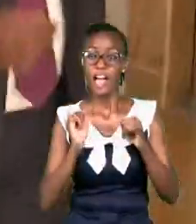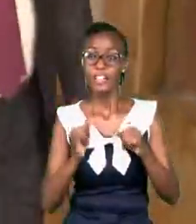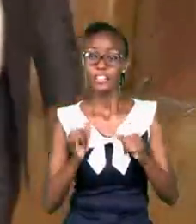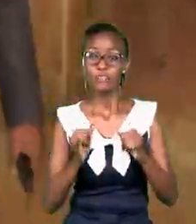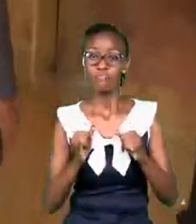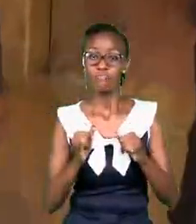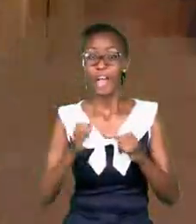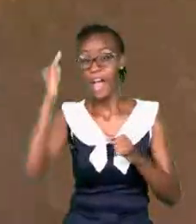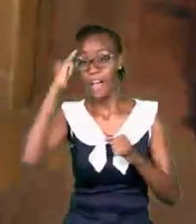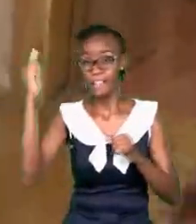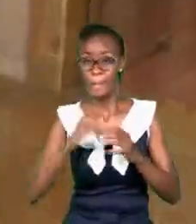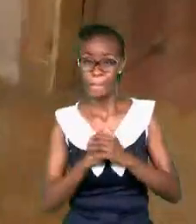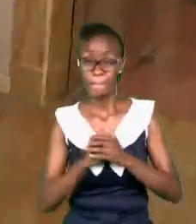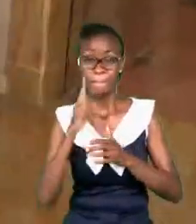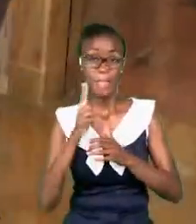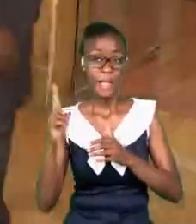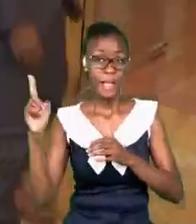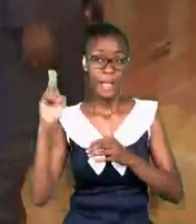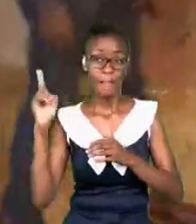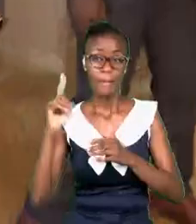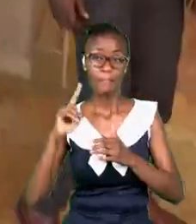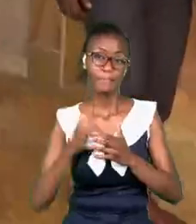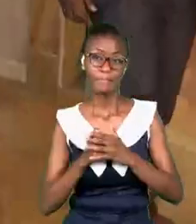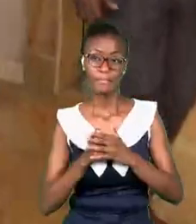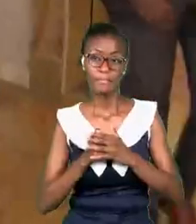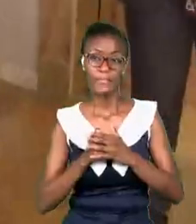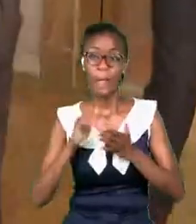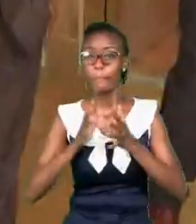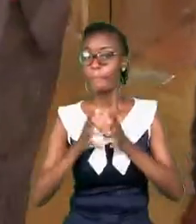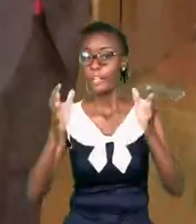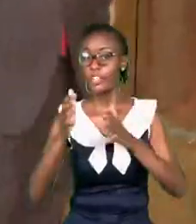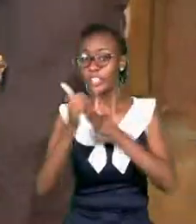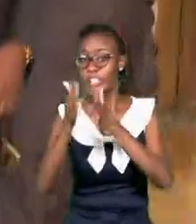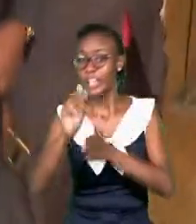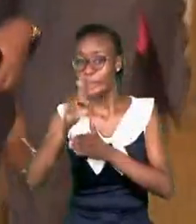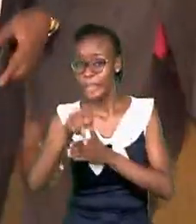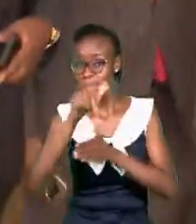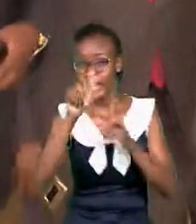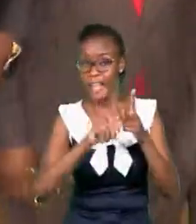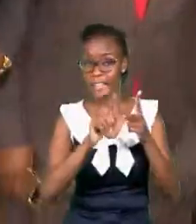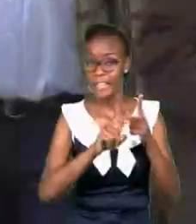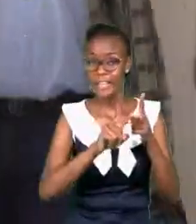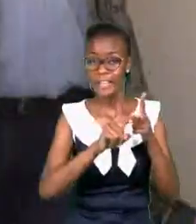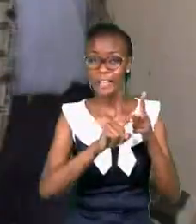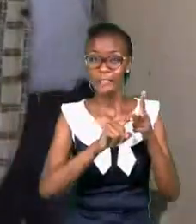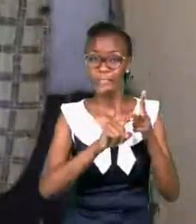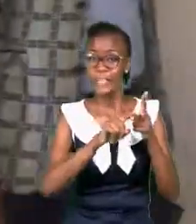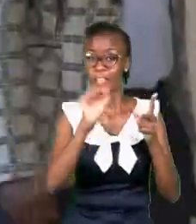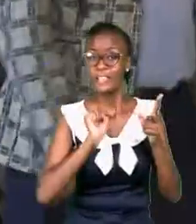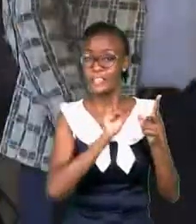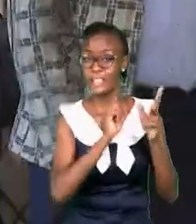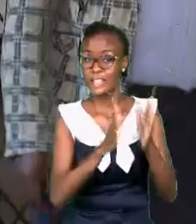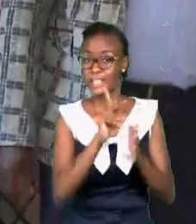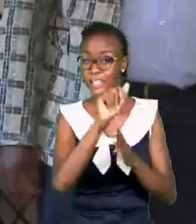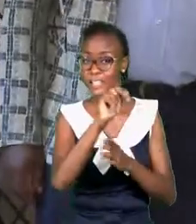National Assembly Majority Leader Amos Kimunya and Kieni Member of Parliament Kanini Kega, the Keleweke Brigade now says they will